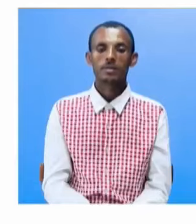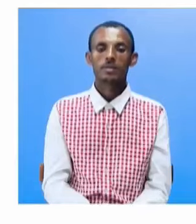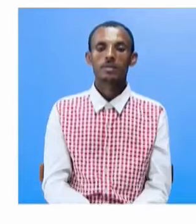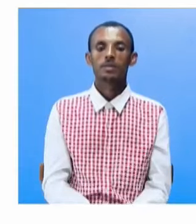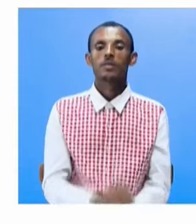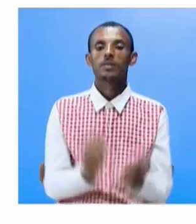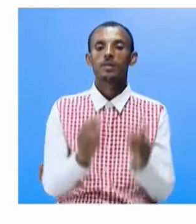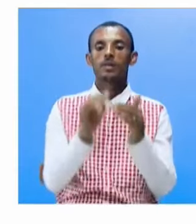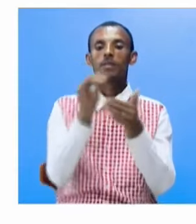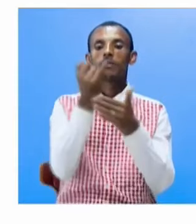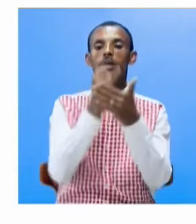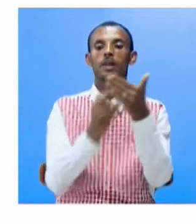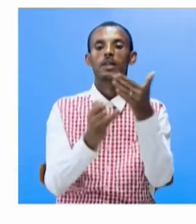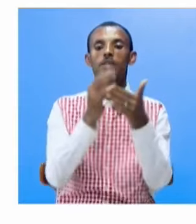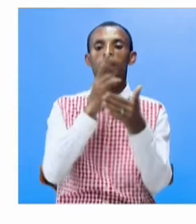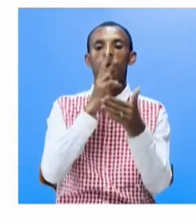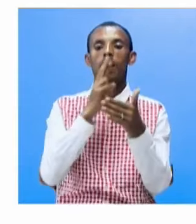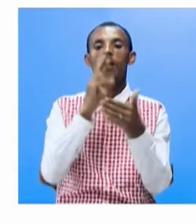are